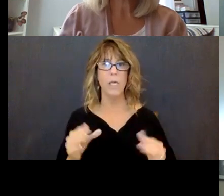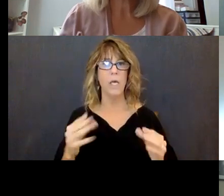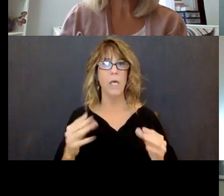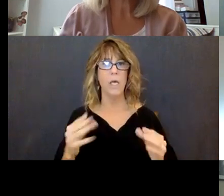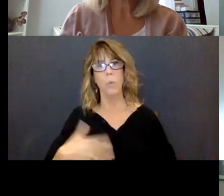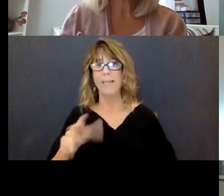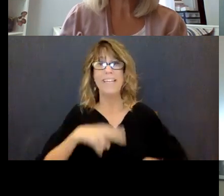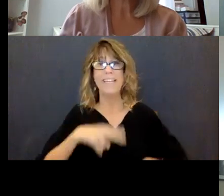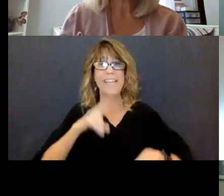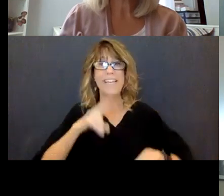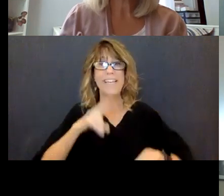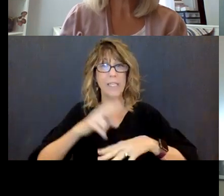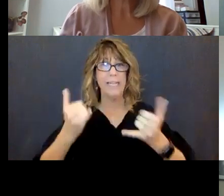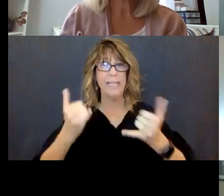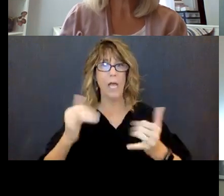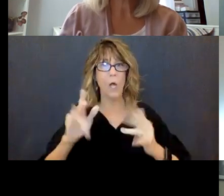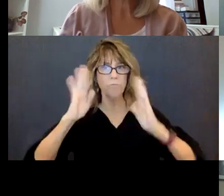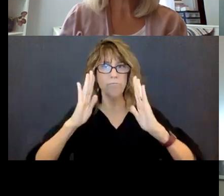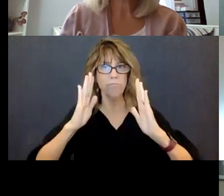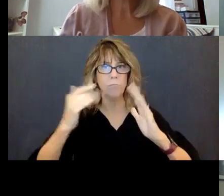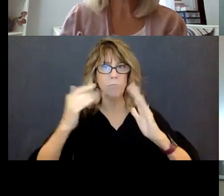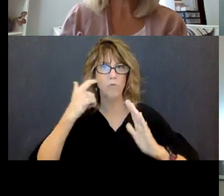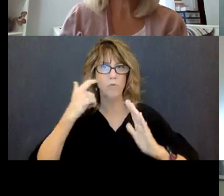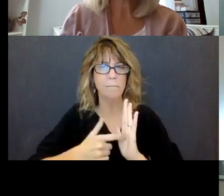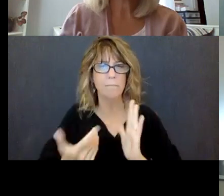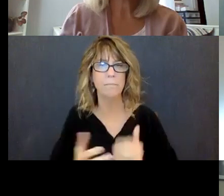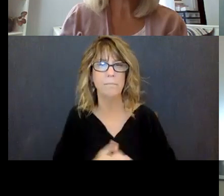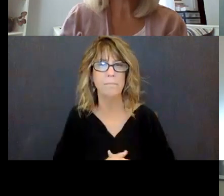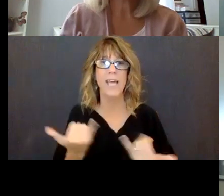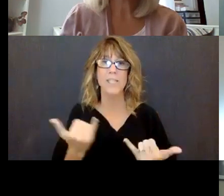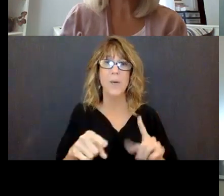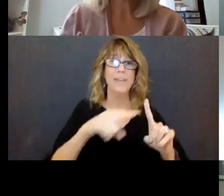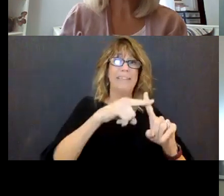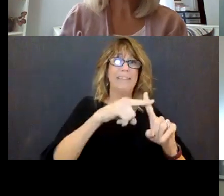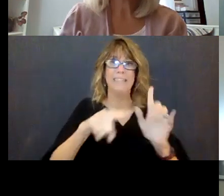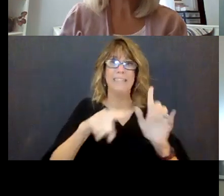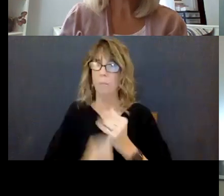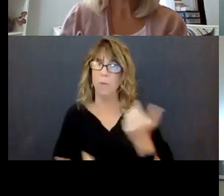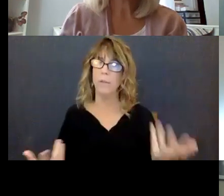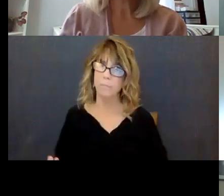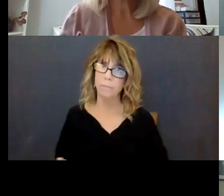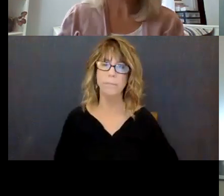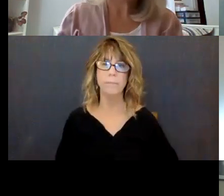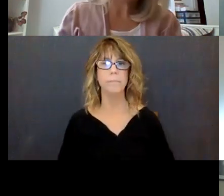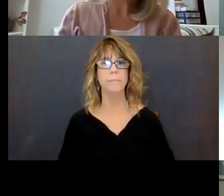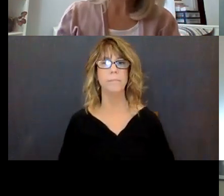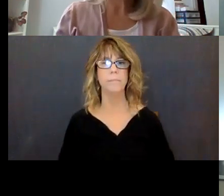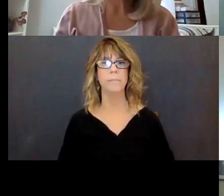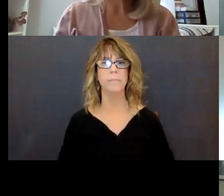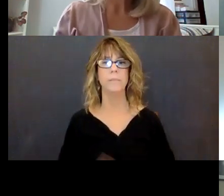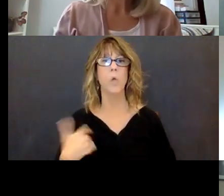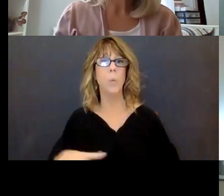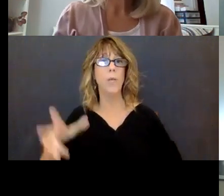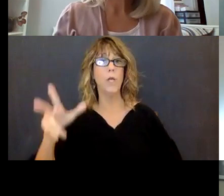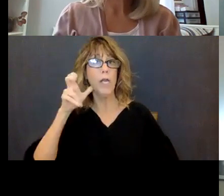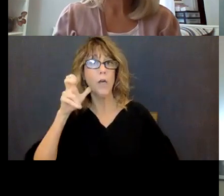nationally than it has been ever. And that's a curse and a blessing as well. But so we began to hear more and more from